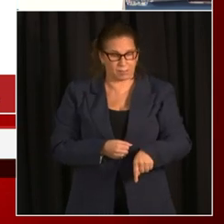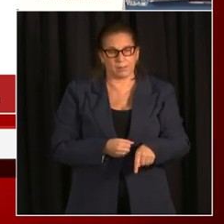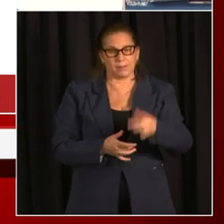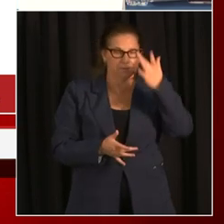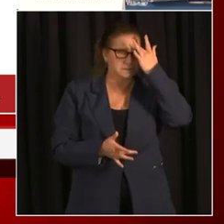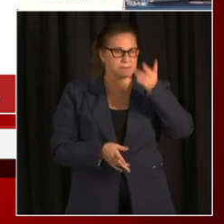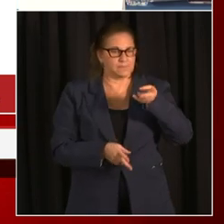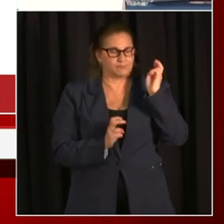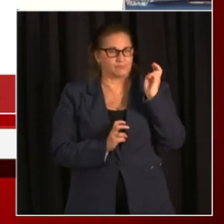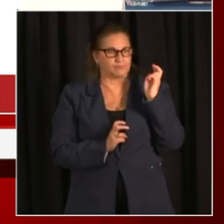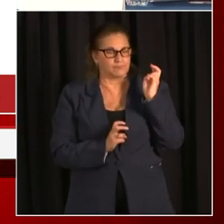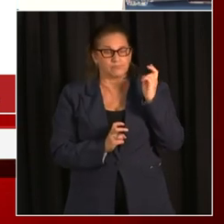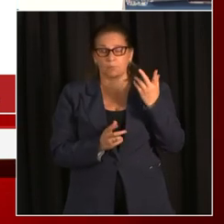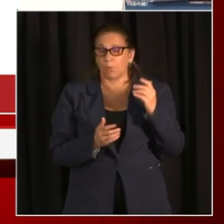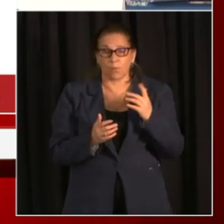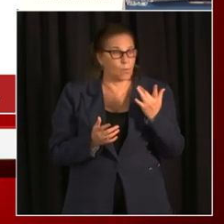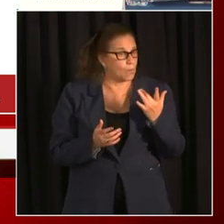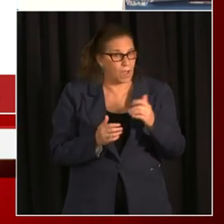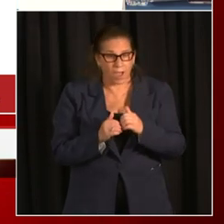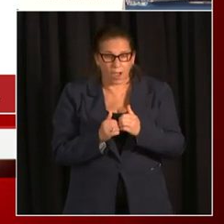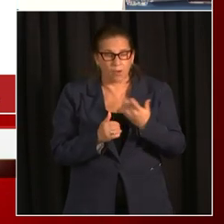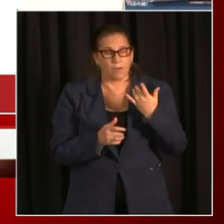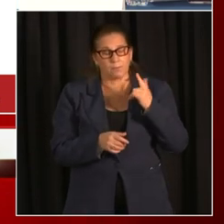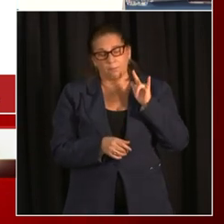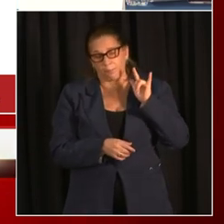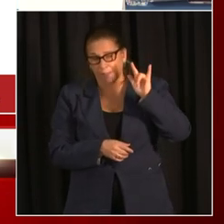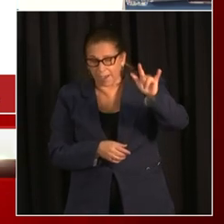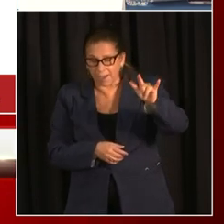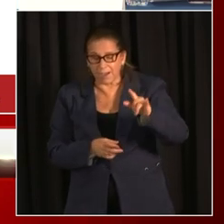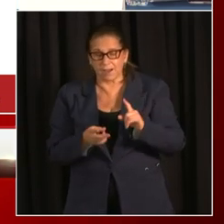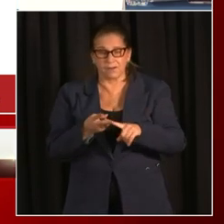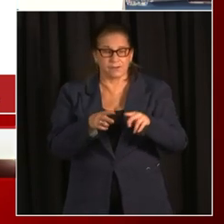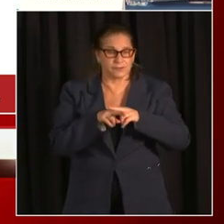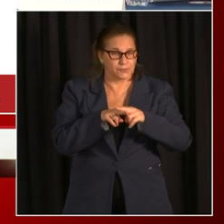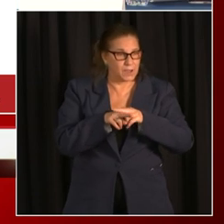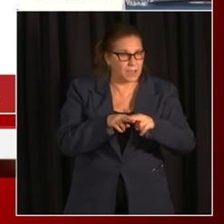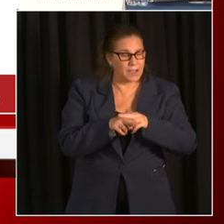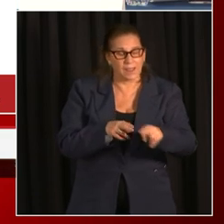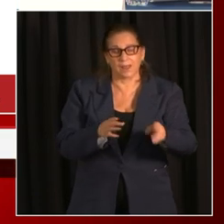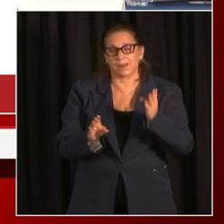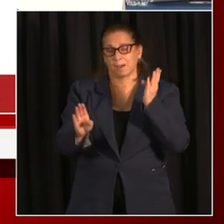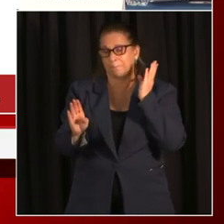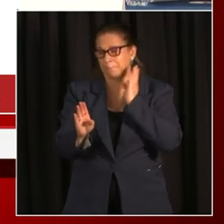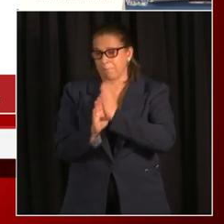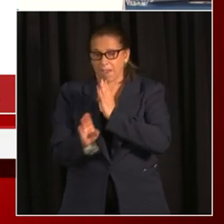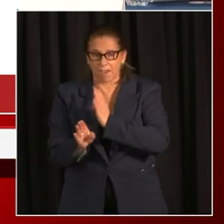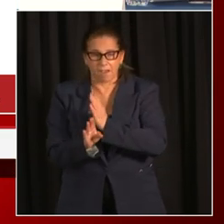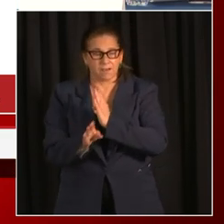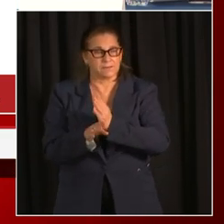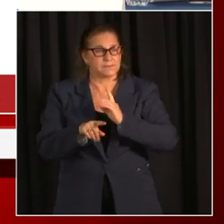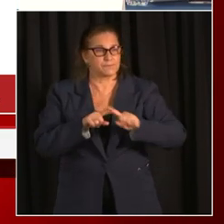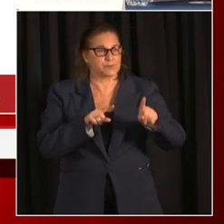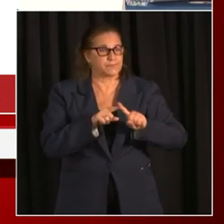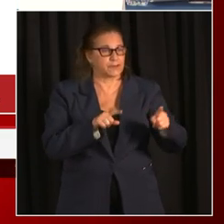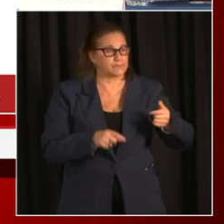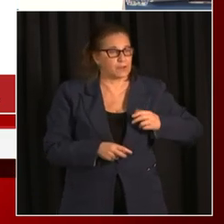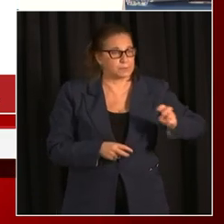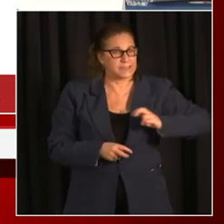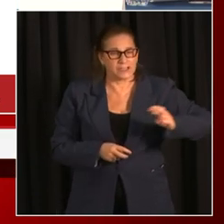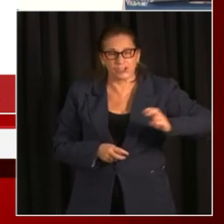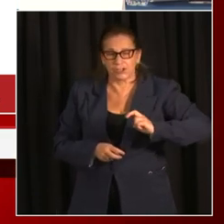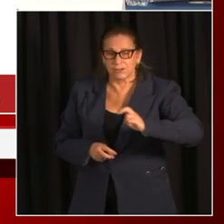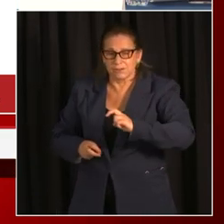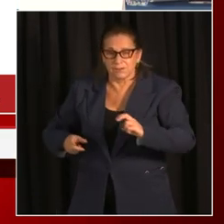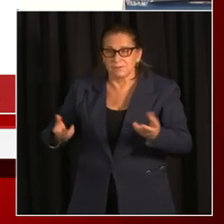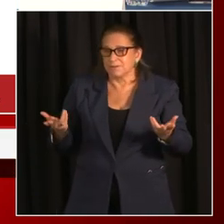either on a plane, a ride share, rode a van or shuttle, or train or commuter rail. So